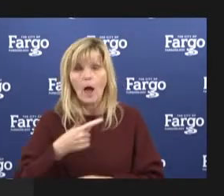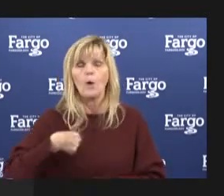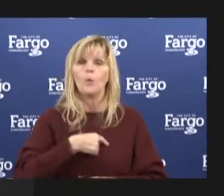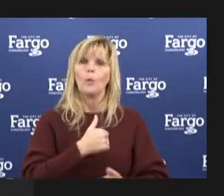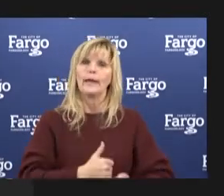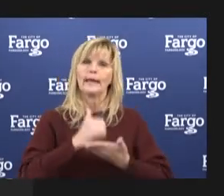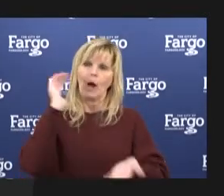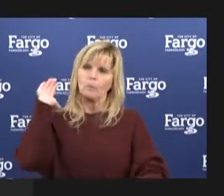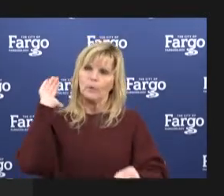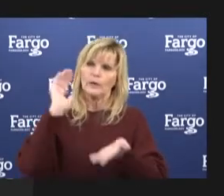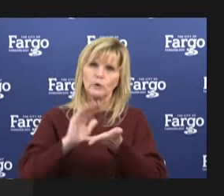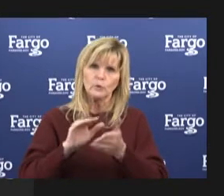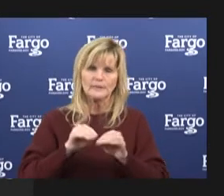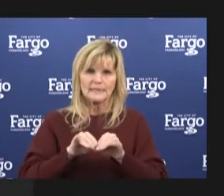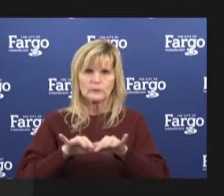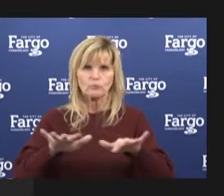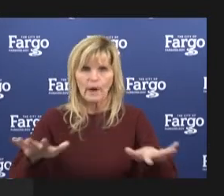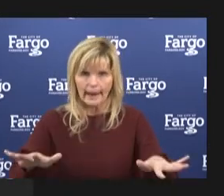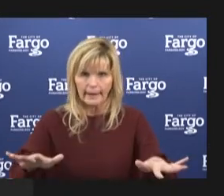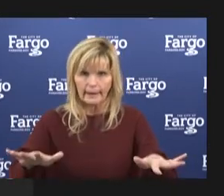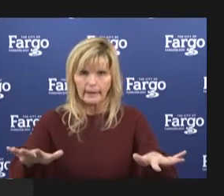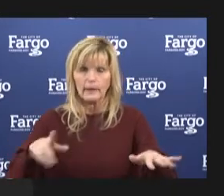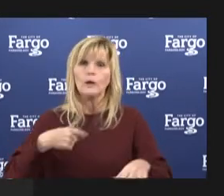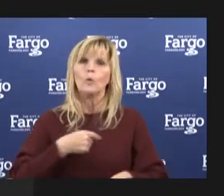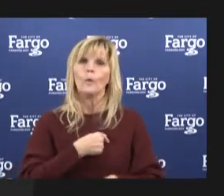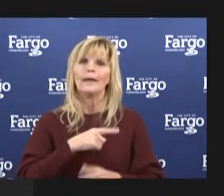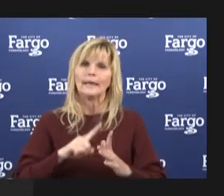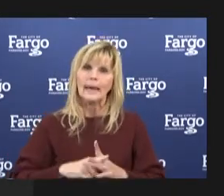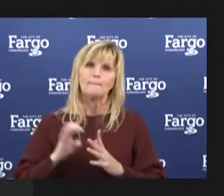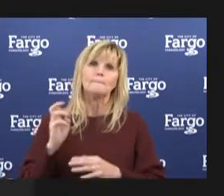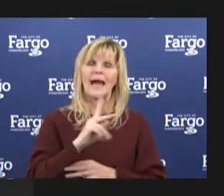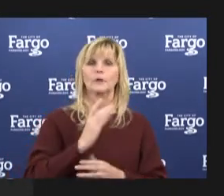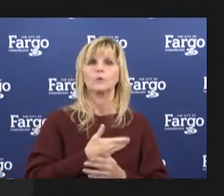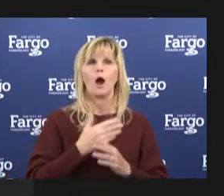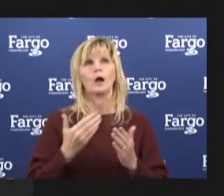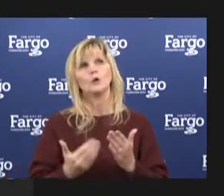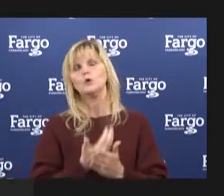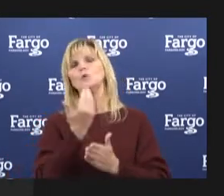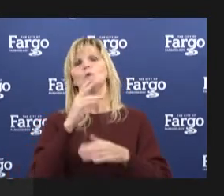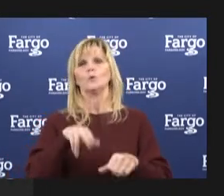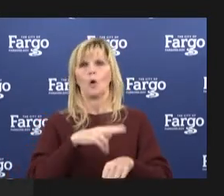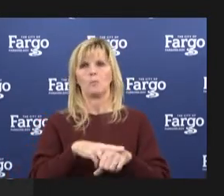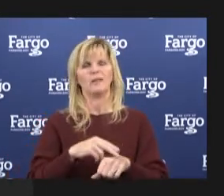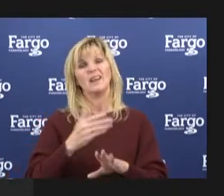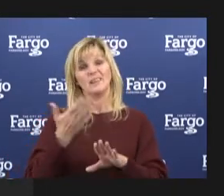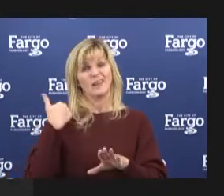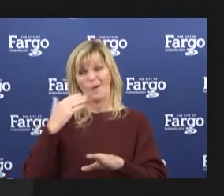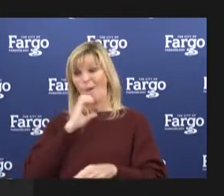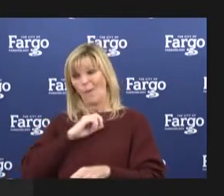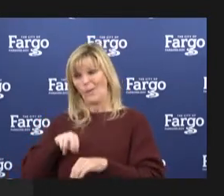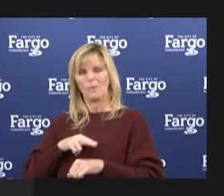stop the spread and we can get back to what we call our new normal that everyone has been talking about.